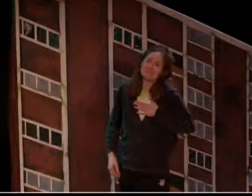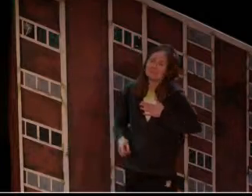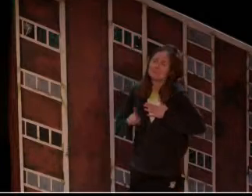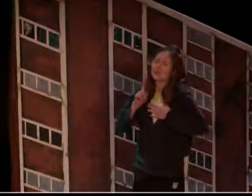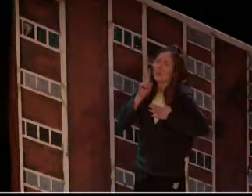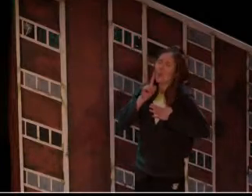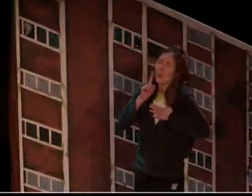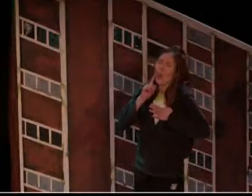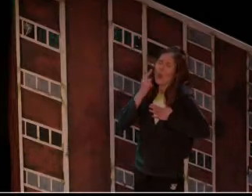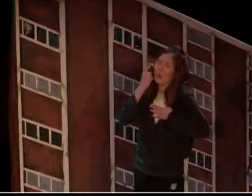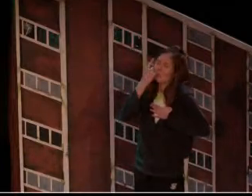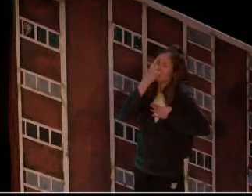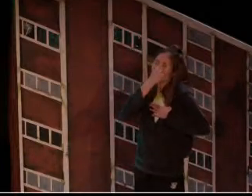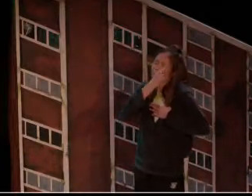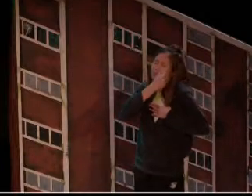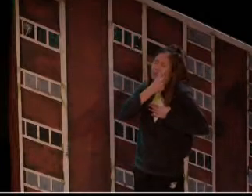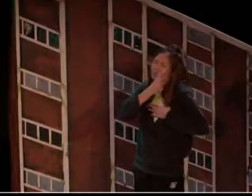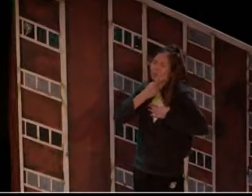Pretty little girl.